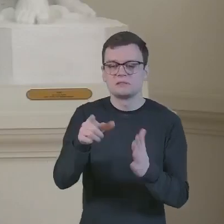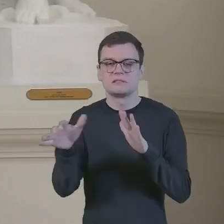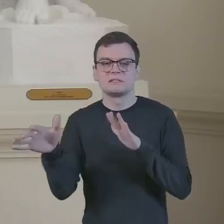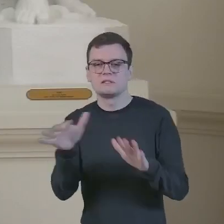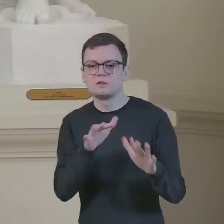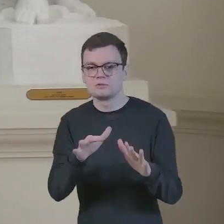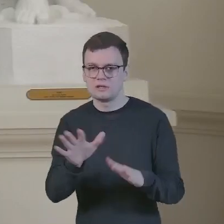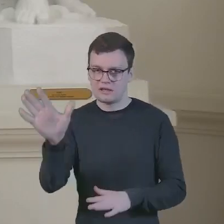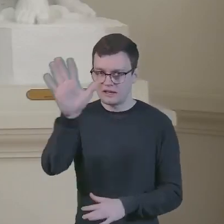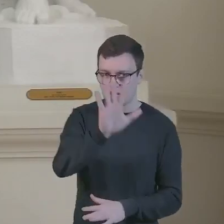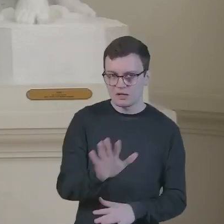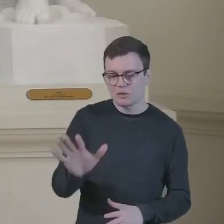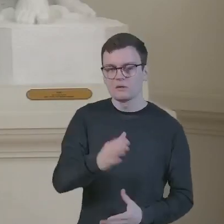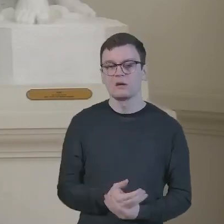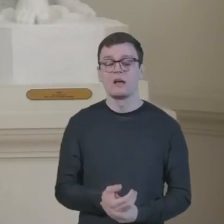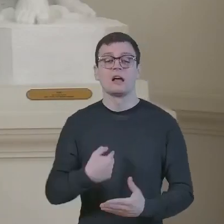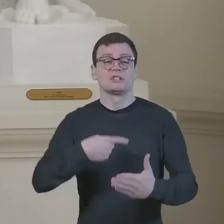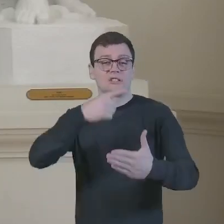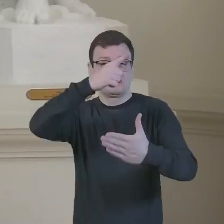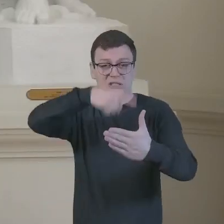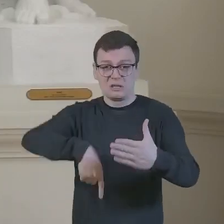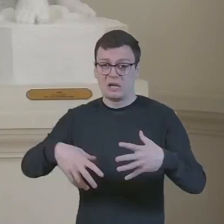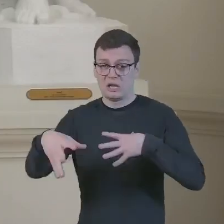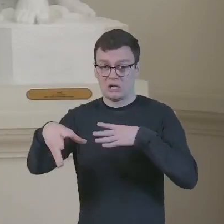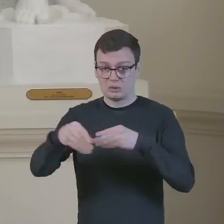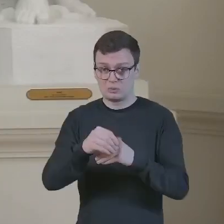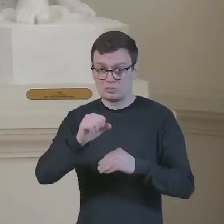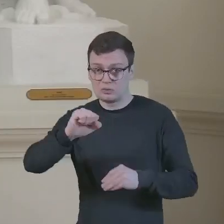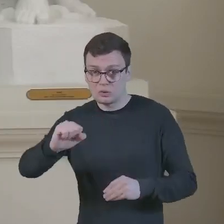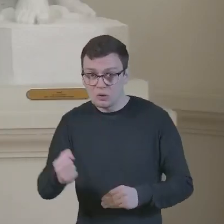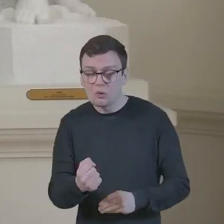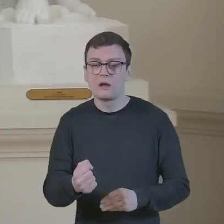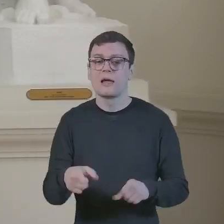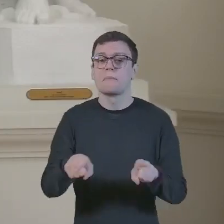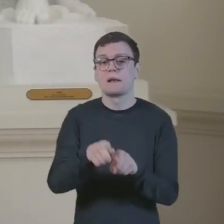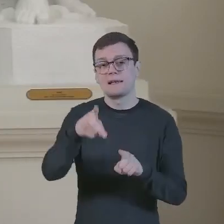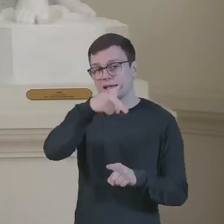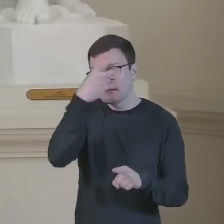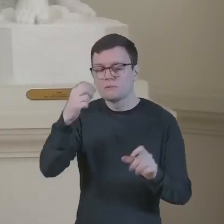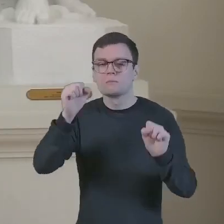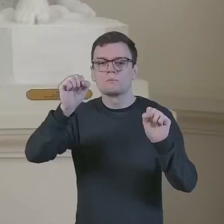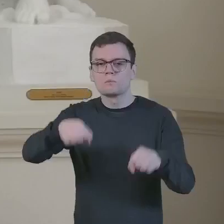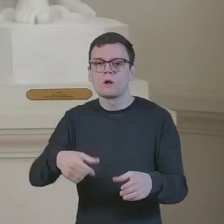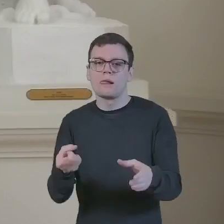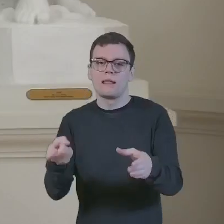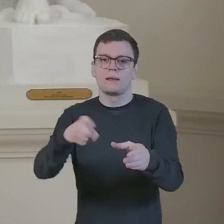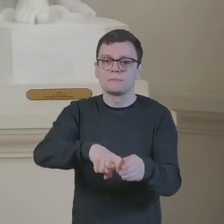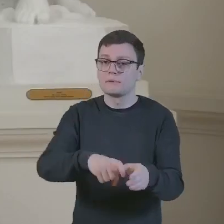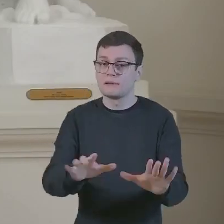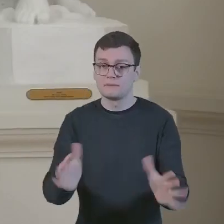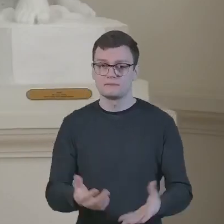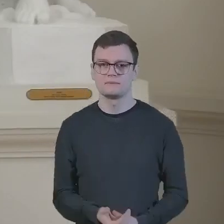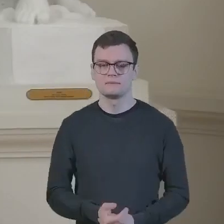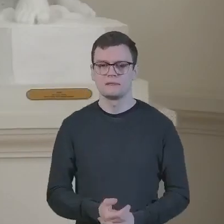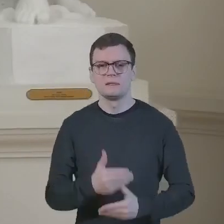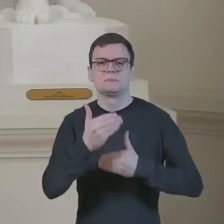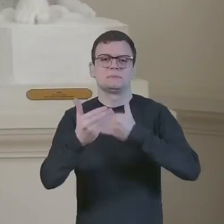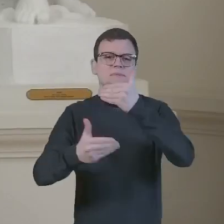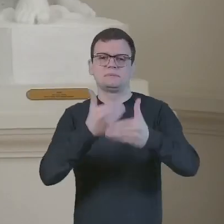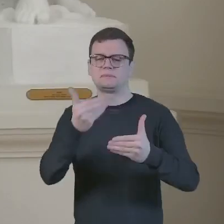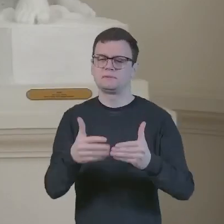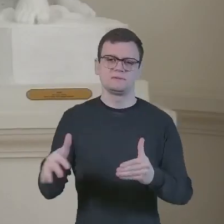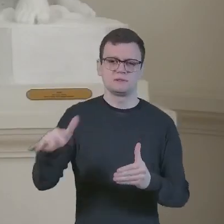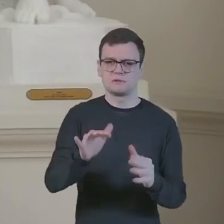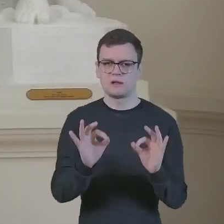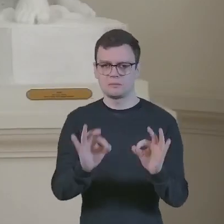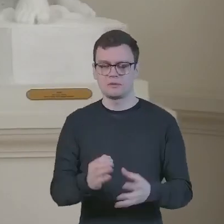can build a more prosperous and peaceful Europe. Thank you once again, Mr. President, for welcoming us today, and I look forward to